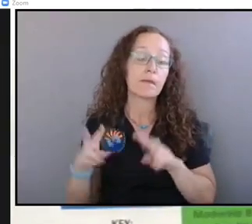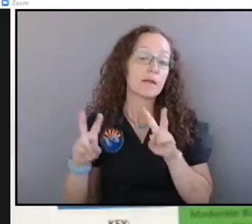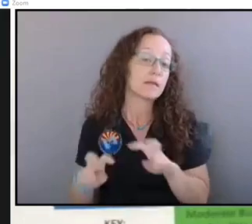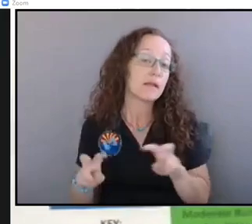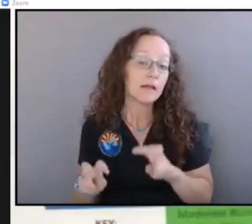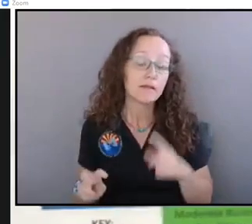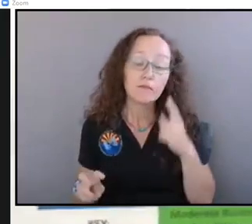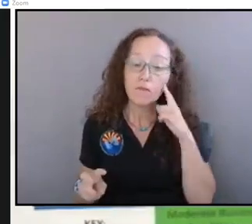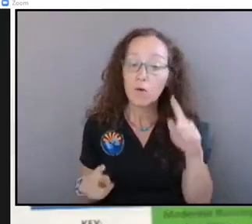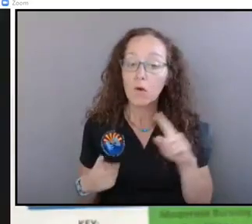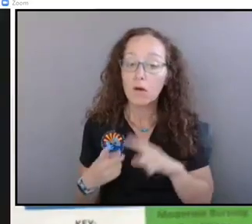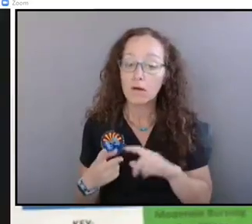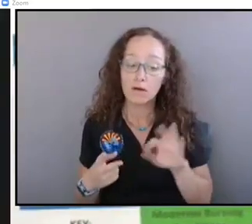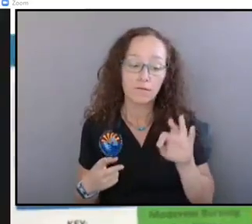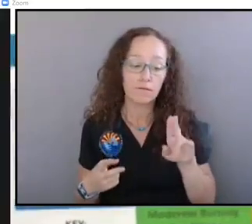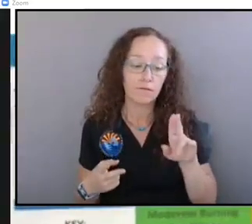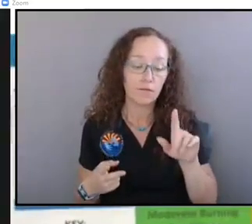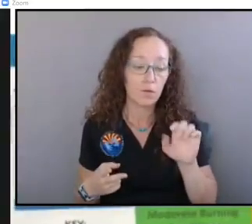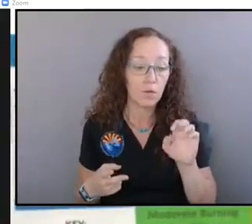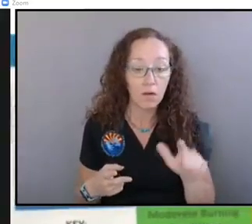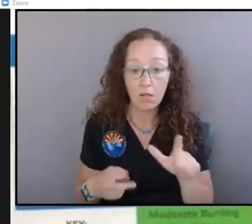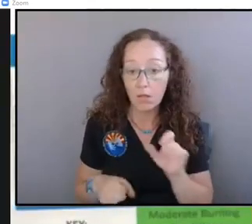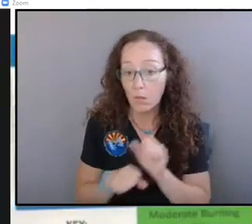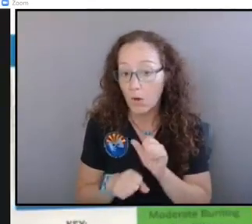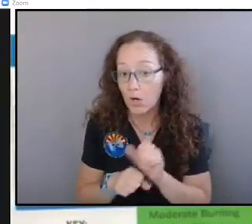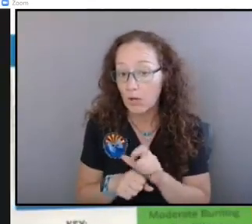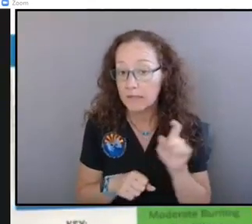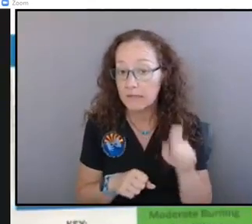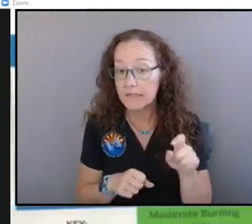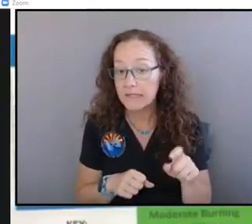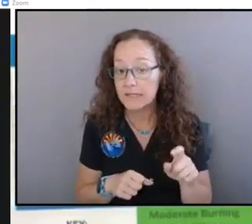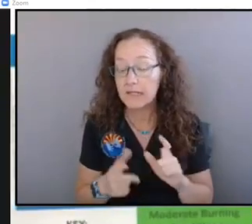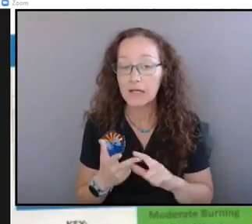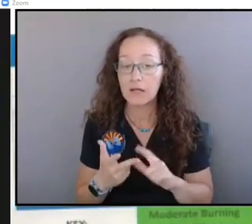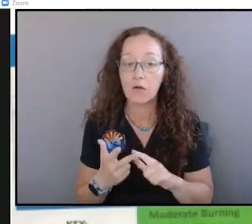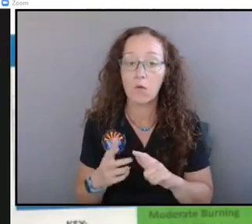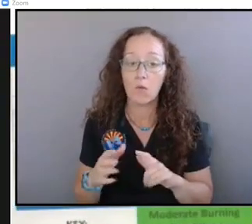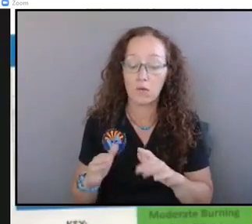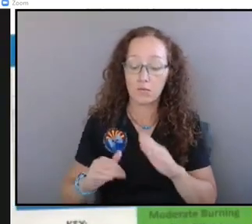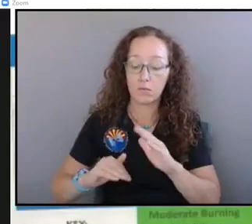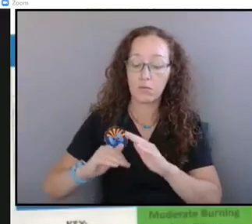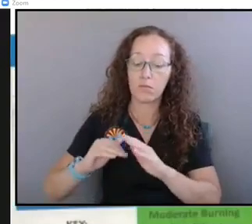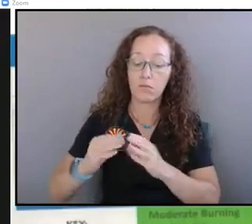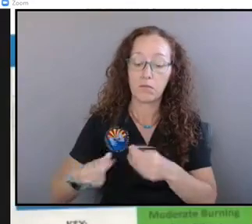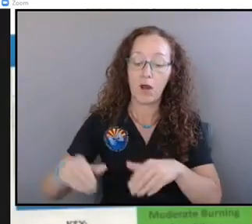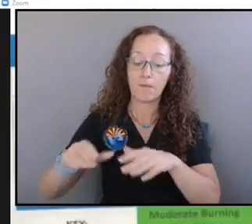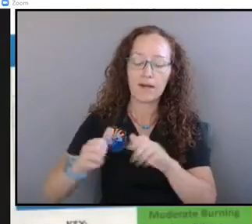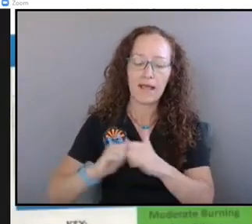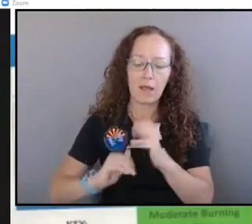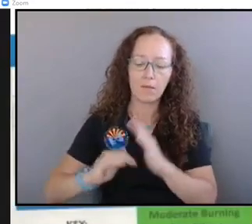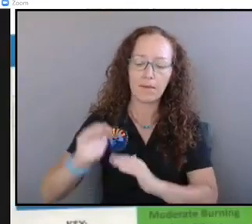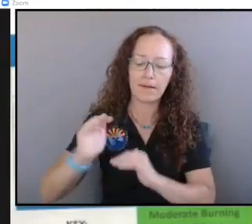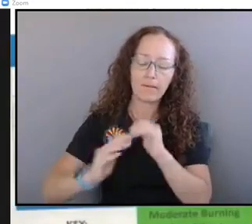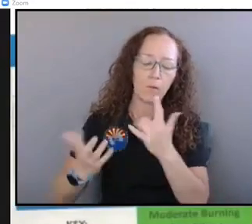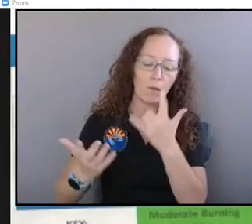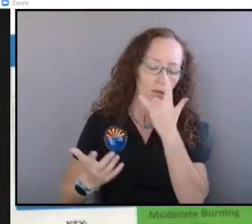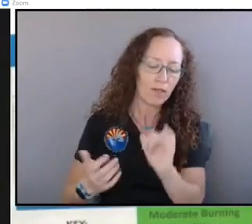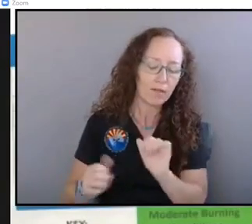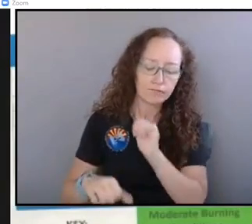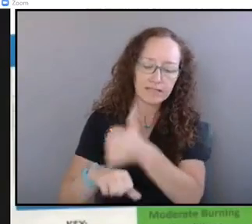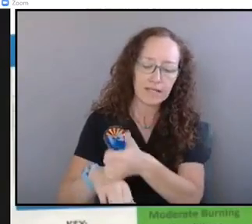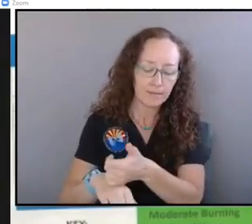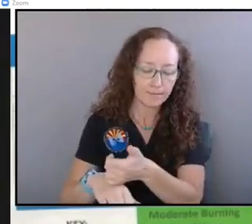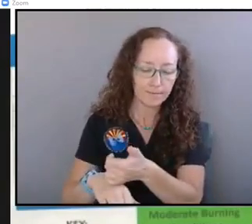the fuels work and or the build of the property to determine what type of